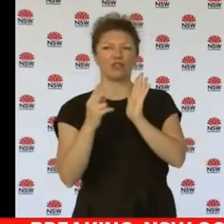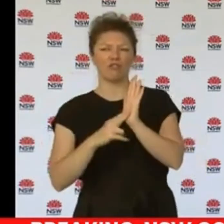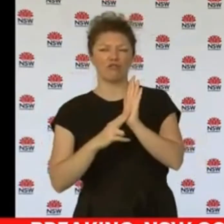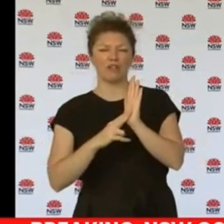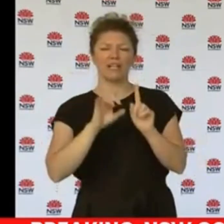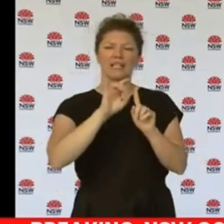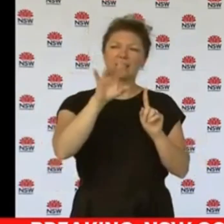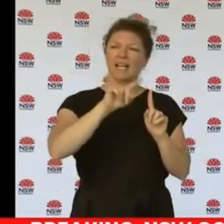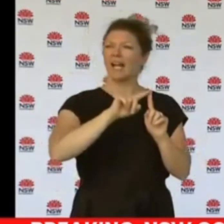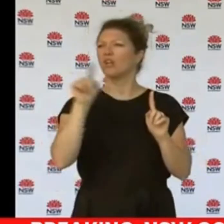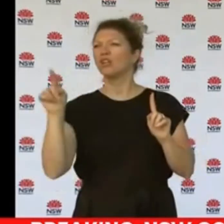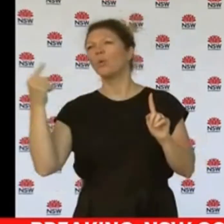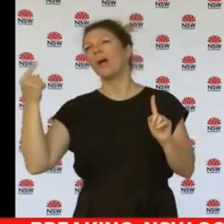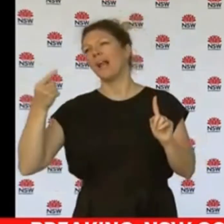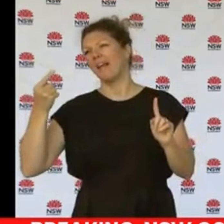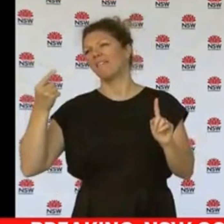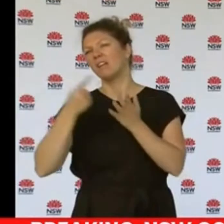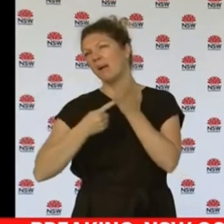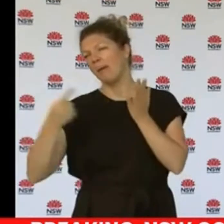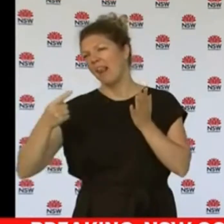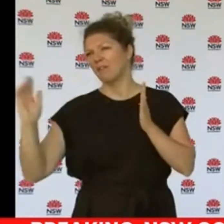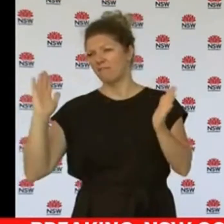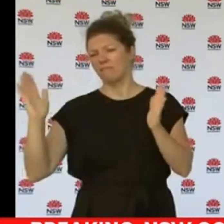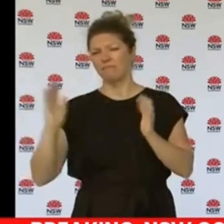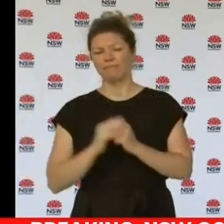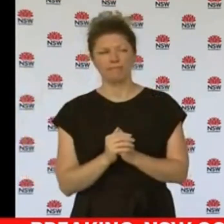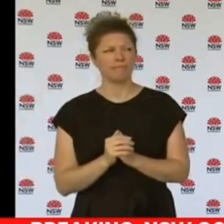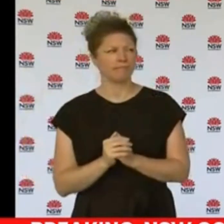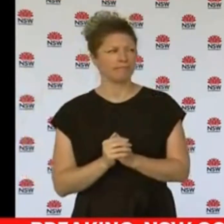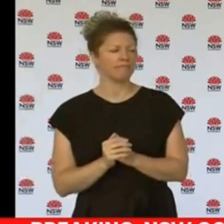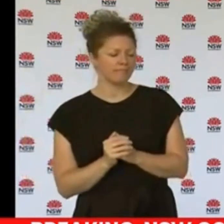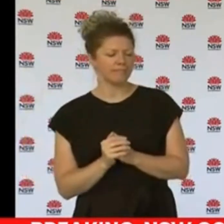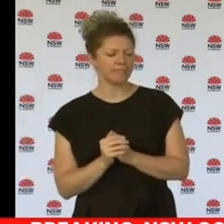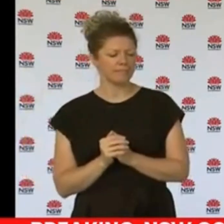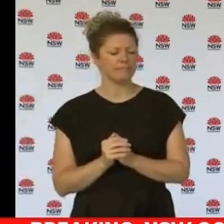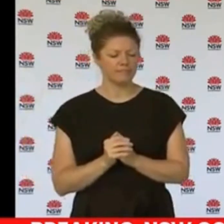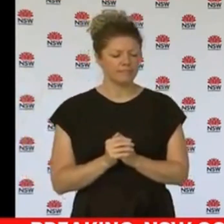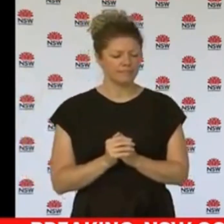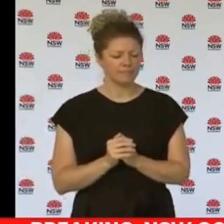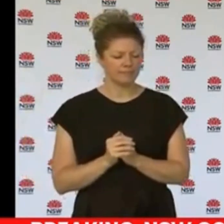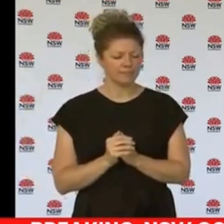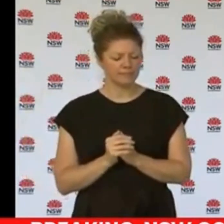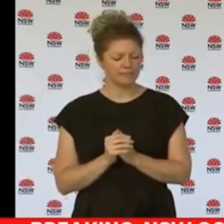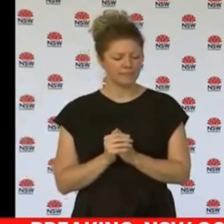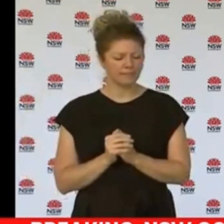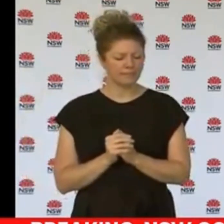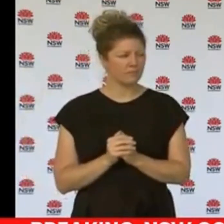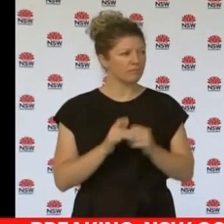of January from 10:40am to 11:30am. Thank you. Dr. Chant, the